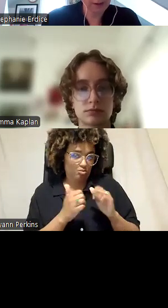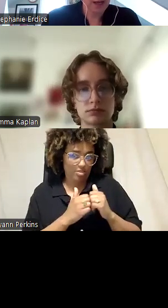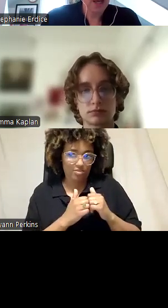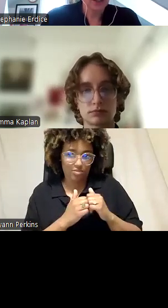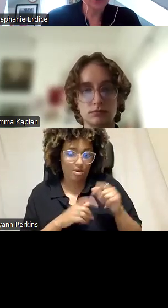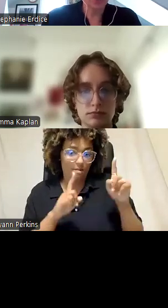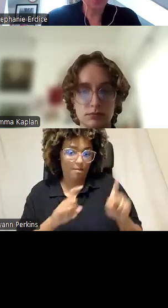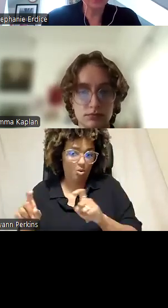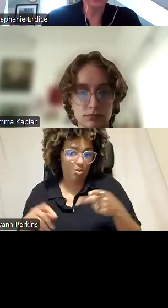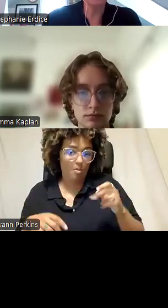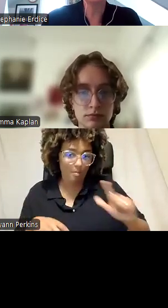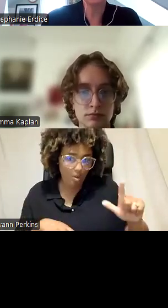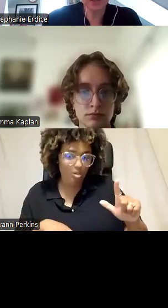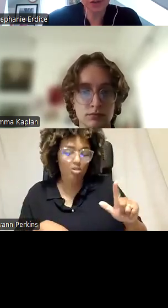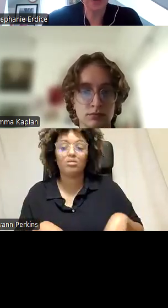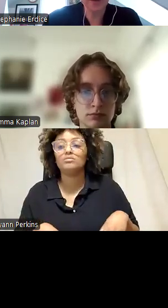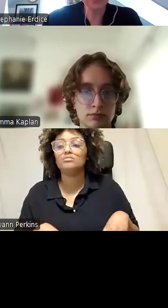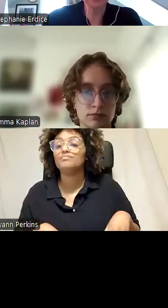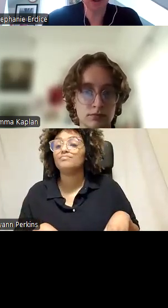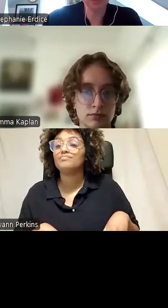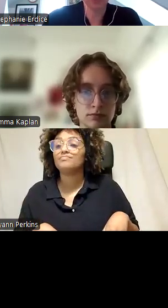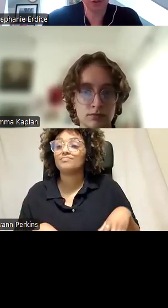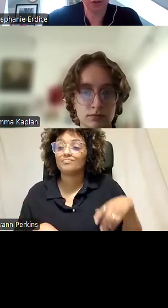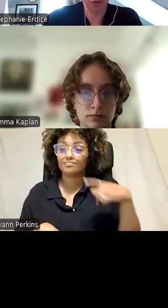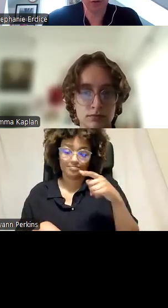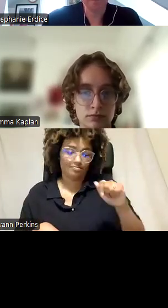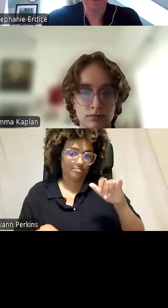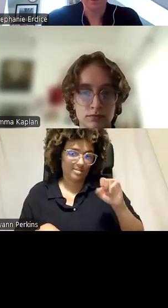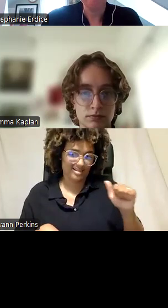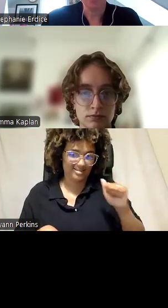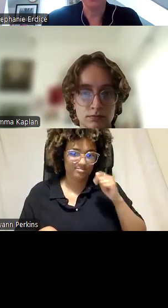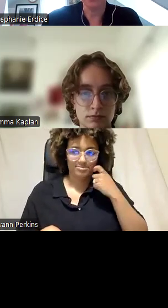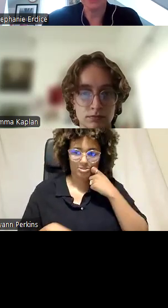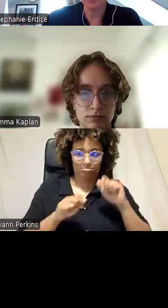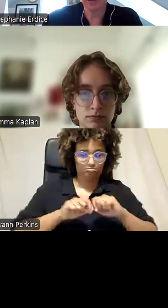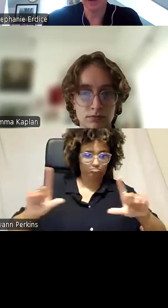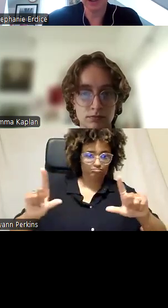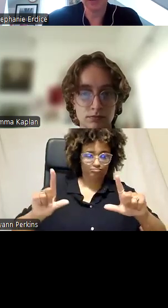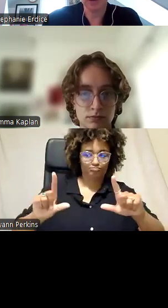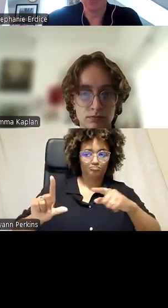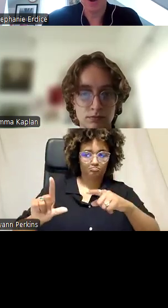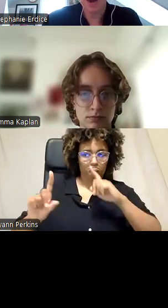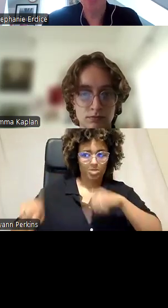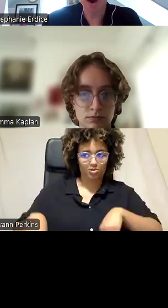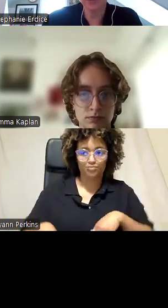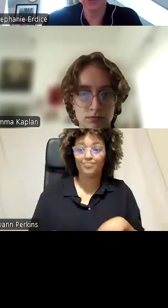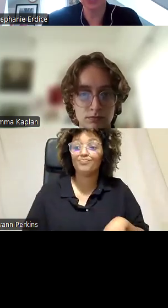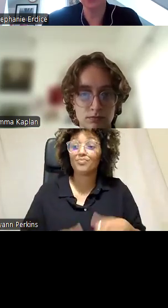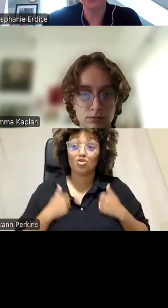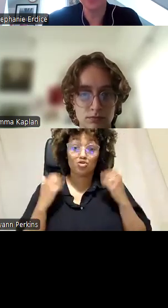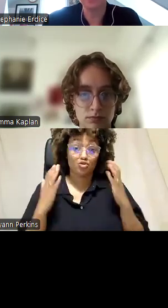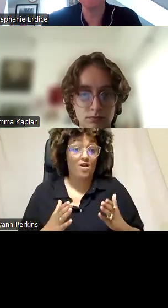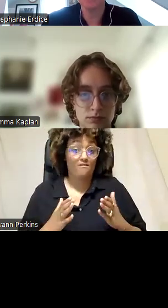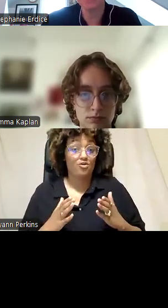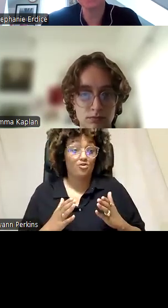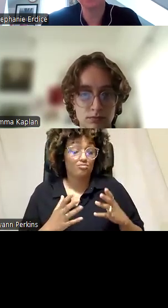for us. So when the survivor discloses to you or they're seeking services from you, how often do